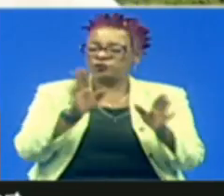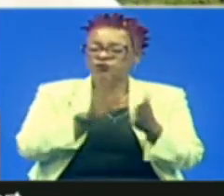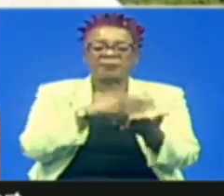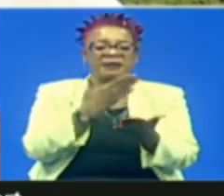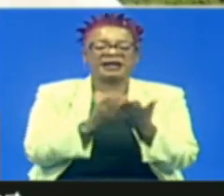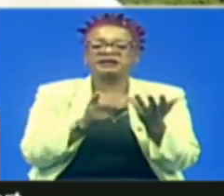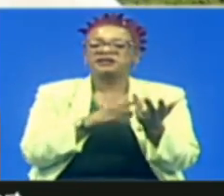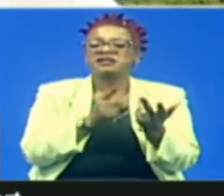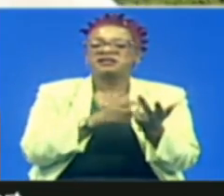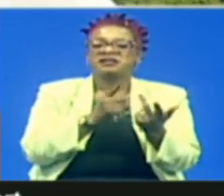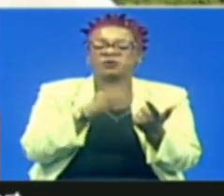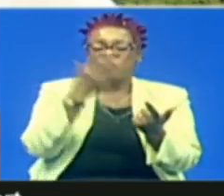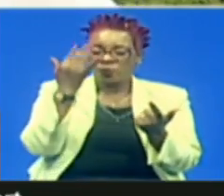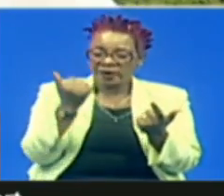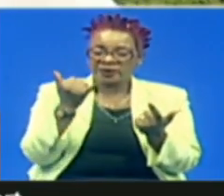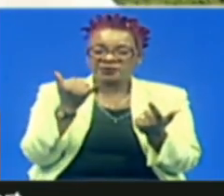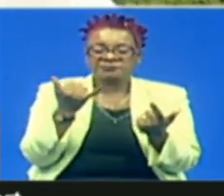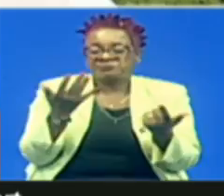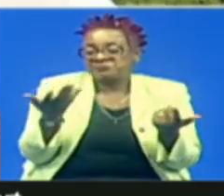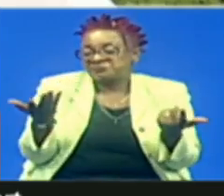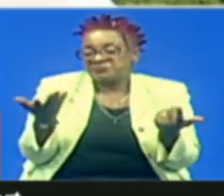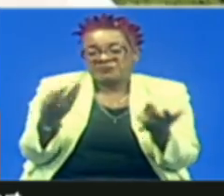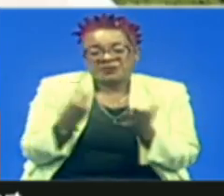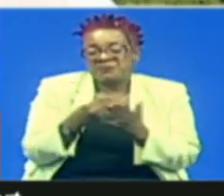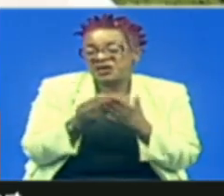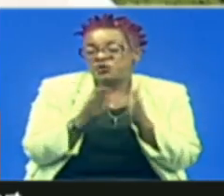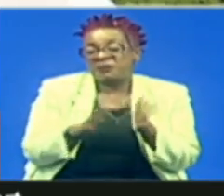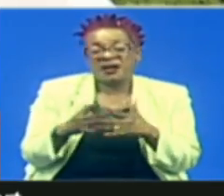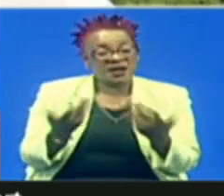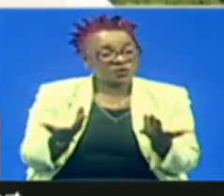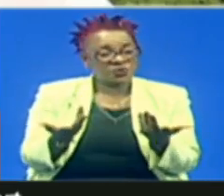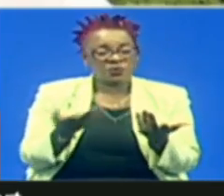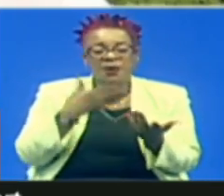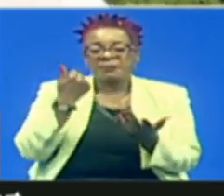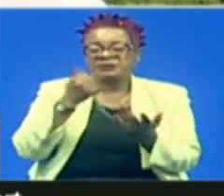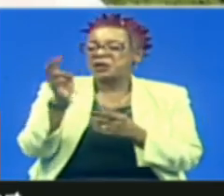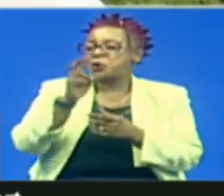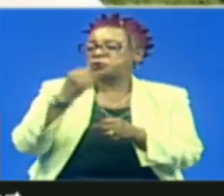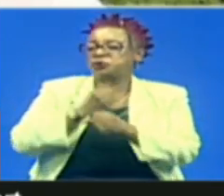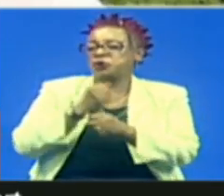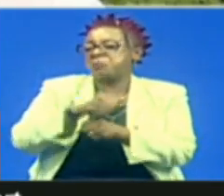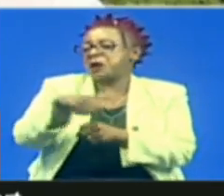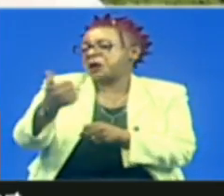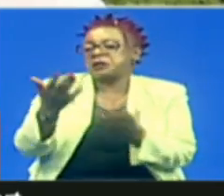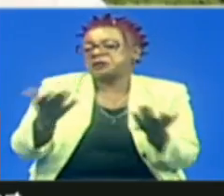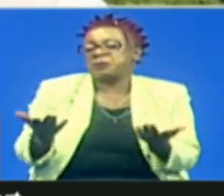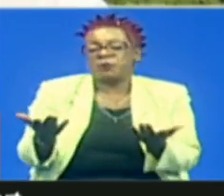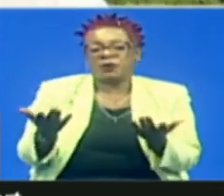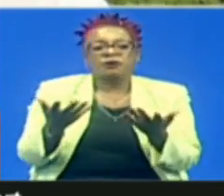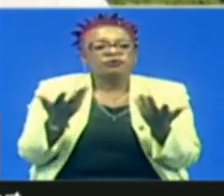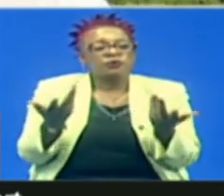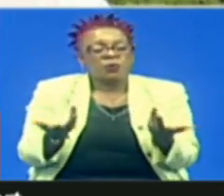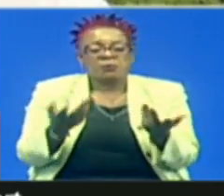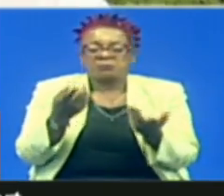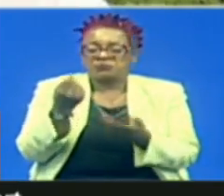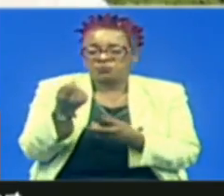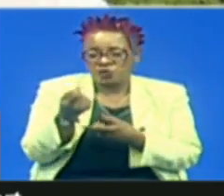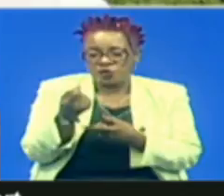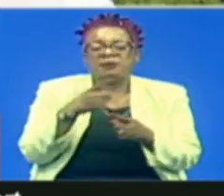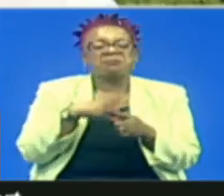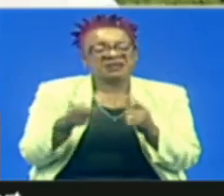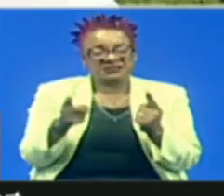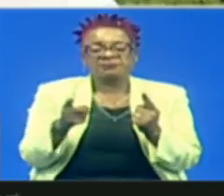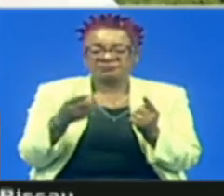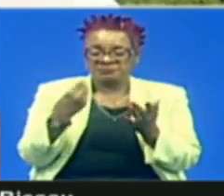Juu, hawezi pangia hiyo pesa. Hata ni heli utafute kibarua mahali utapata kibarua. Hata kama ni pesa kidogo lakini ni pesa